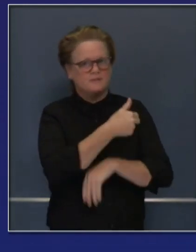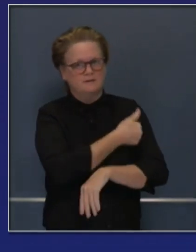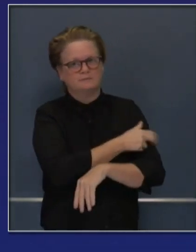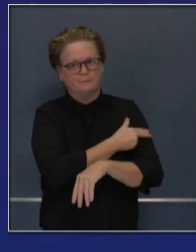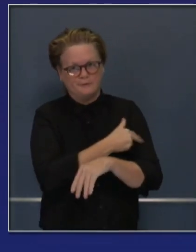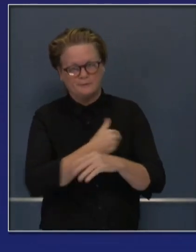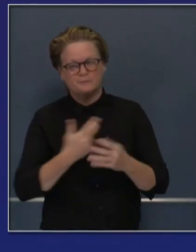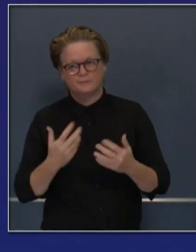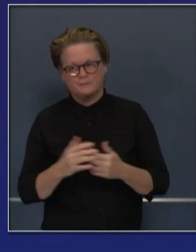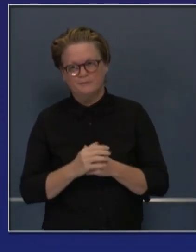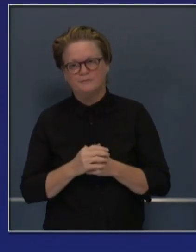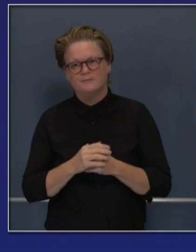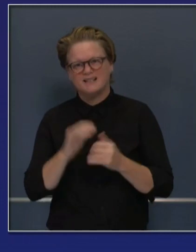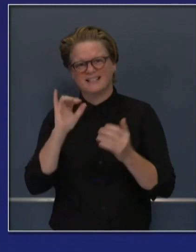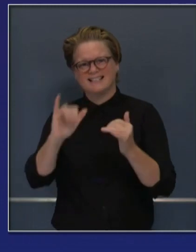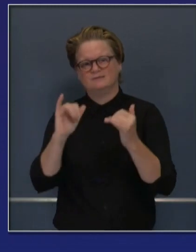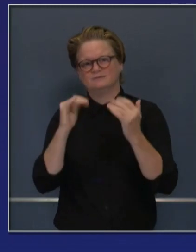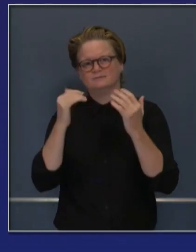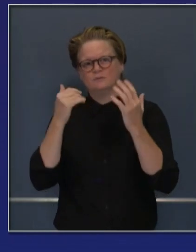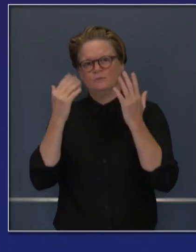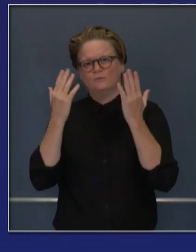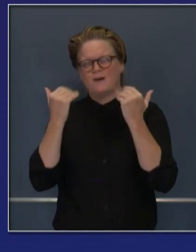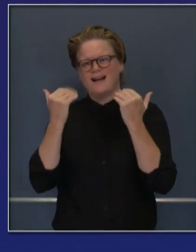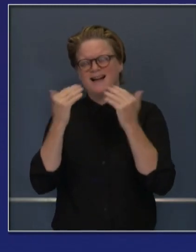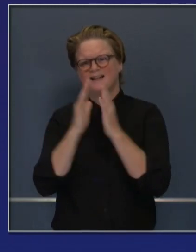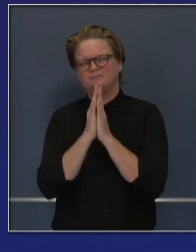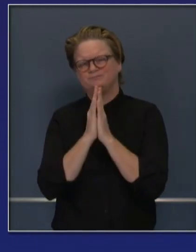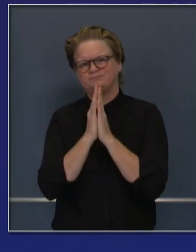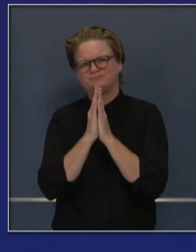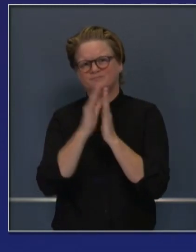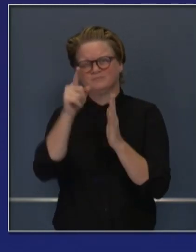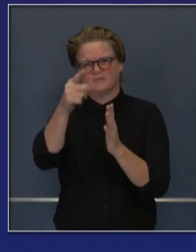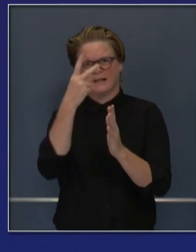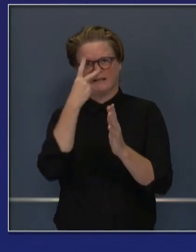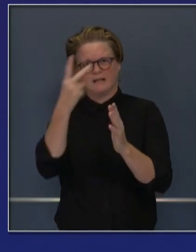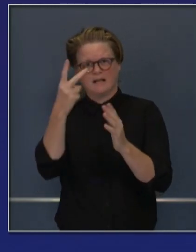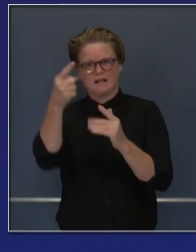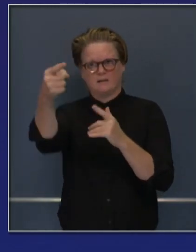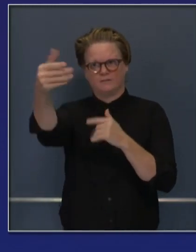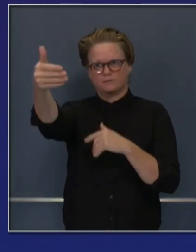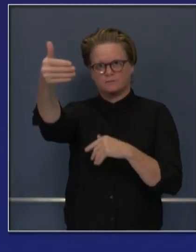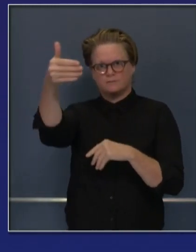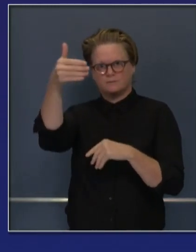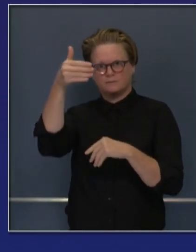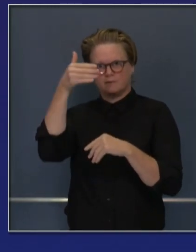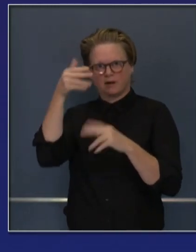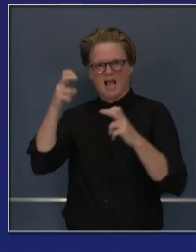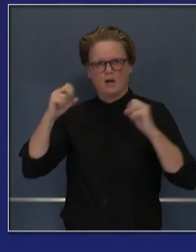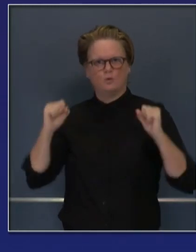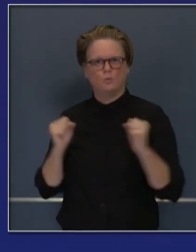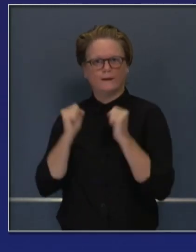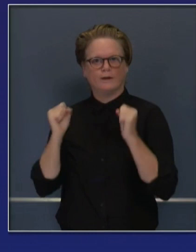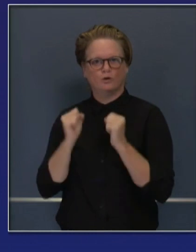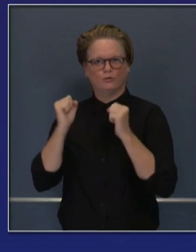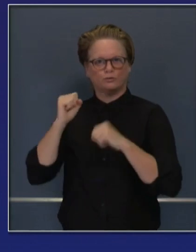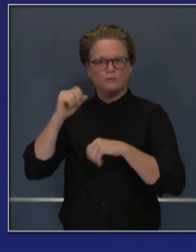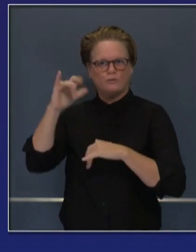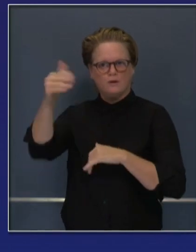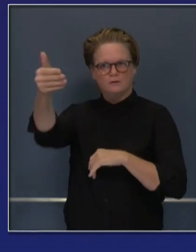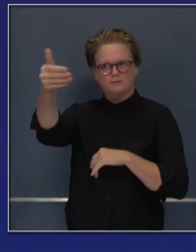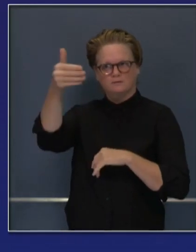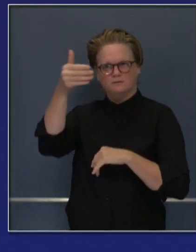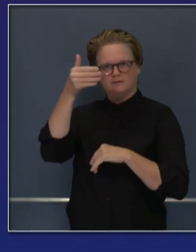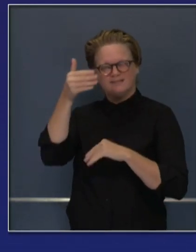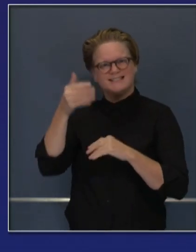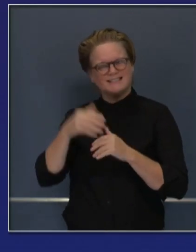understand what's coming in our healthcare delivery system. Additionally, don't just do what we've been talking about